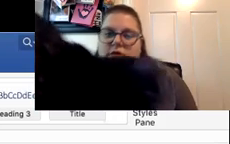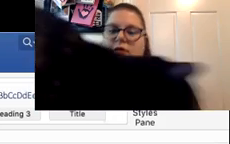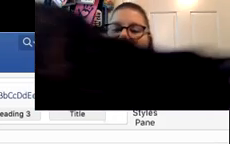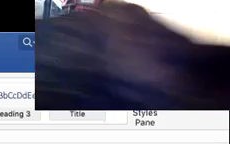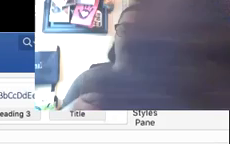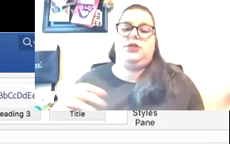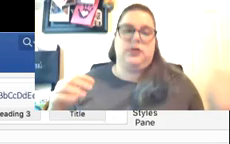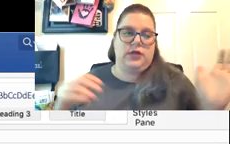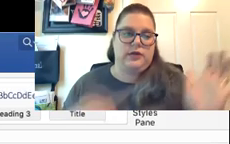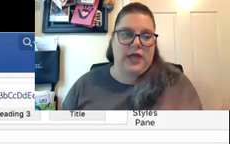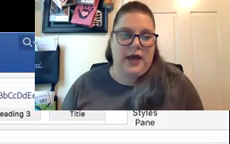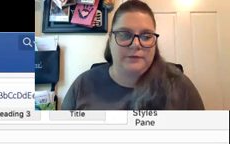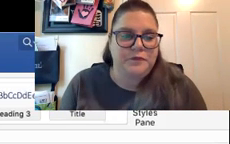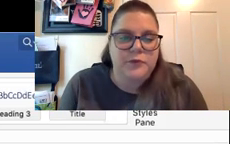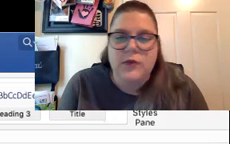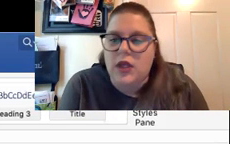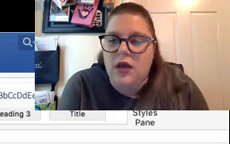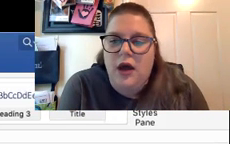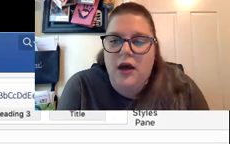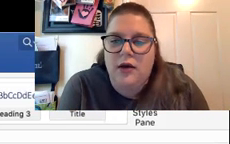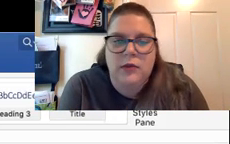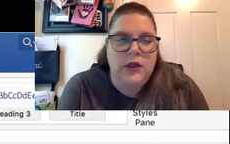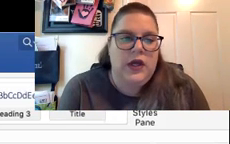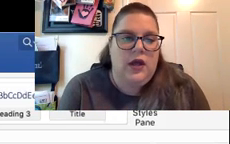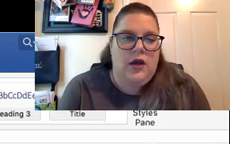documents in H2. There goes my cat.